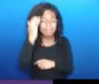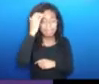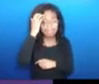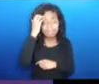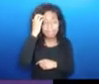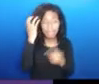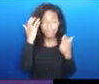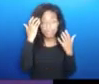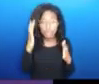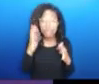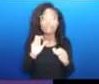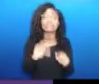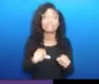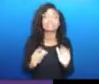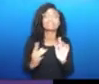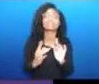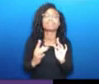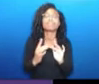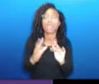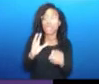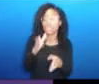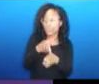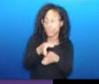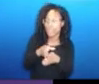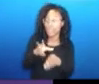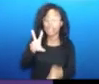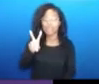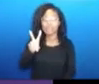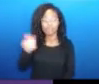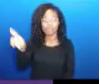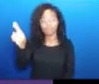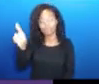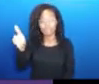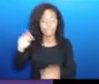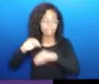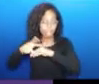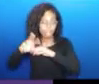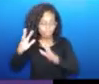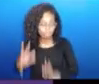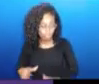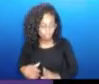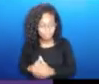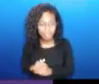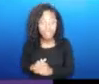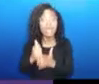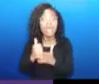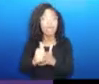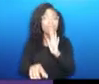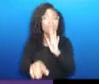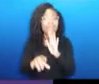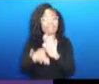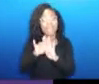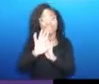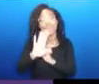will meet with a career or vocational counselor. And this will help define your career goals.